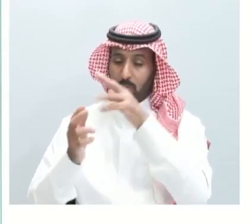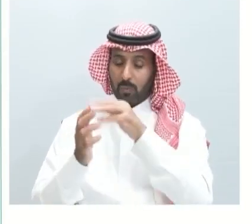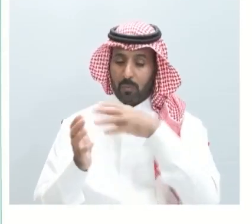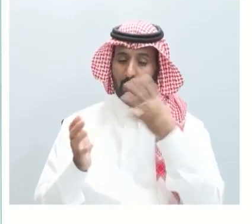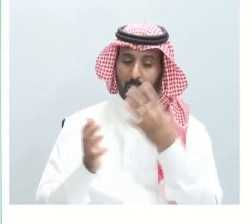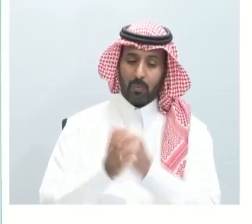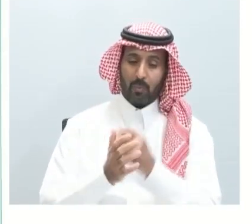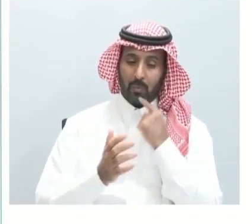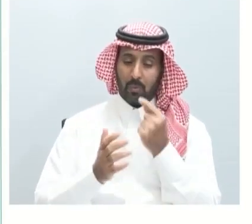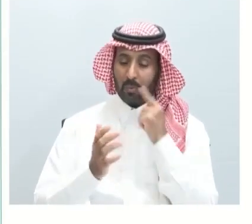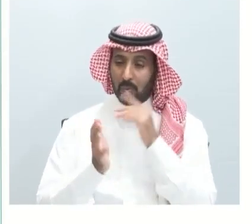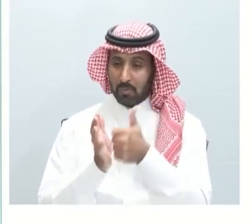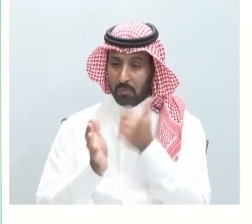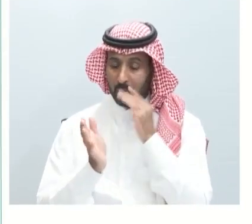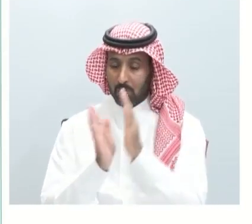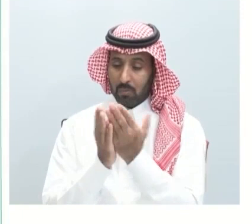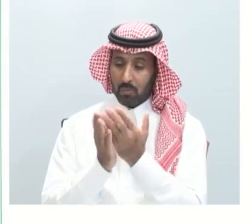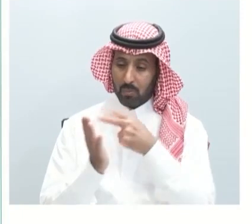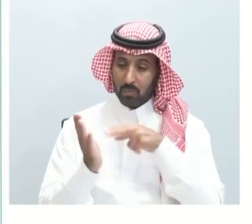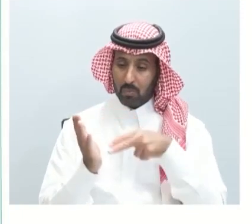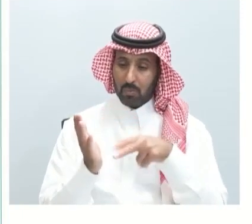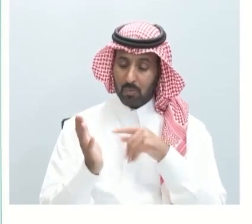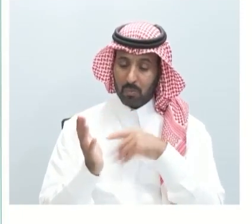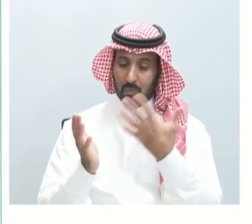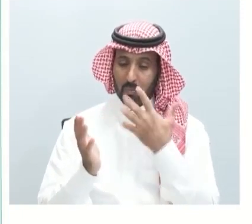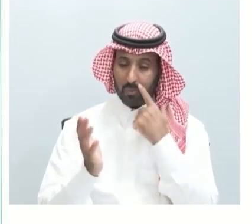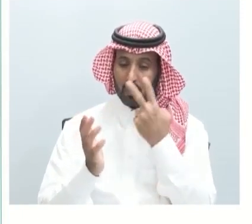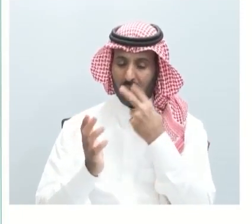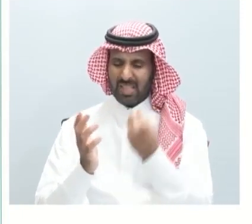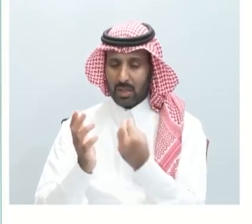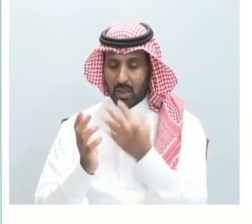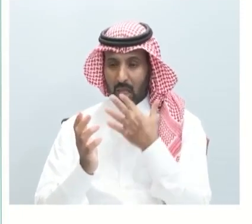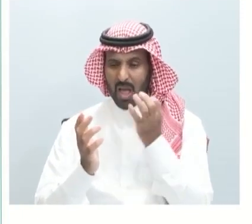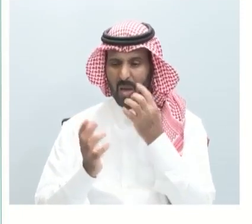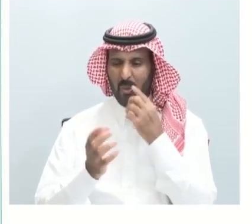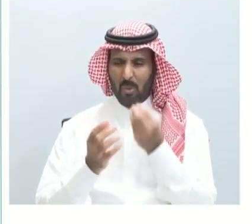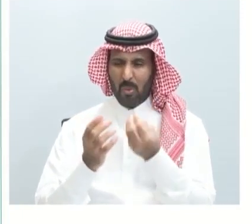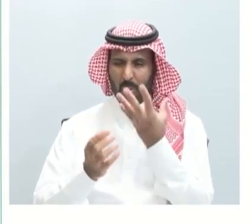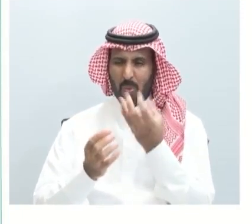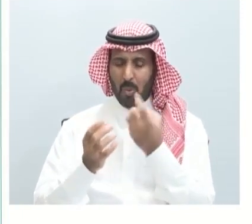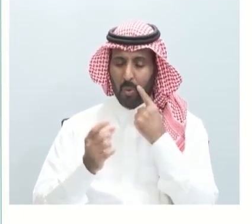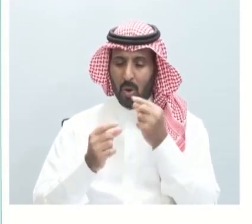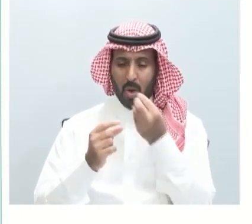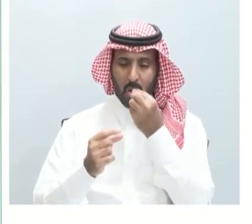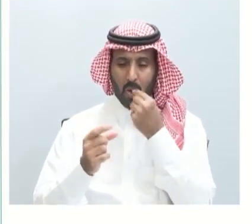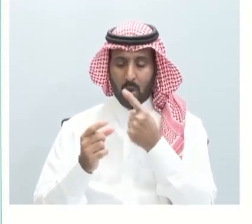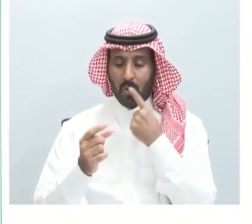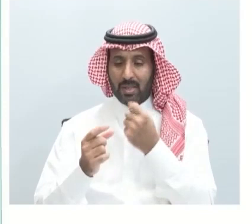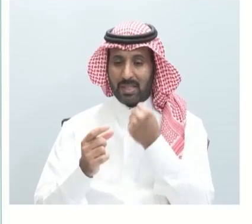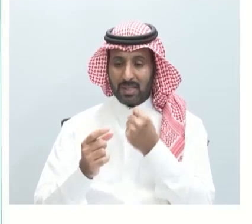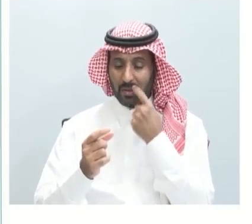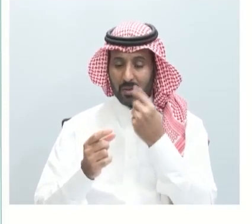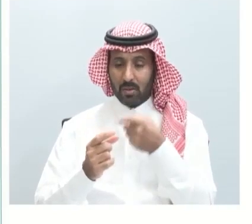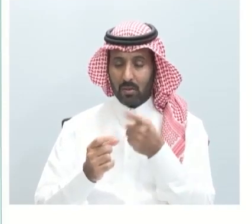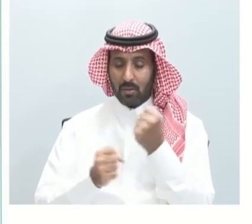four, good book, read. Number five, spicy food, eat. Number six, hard